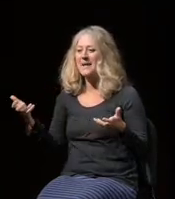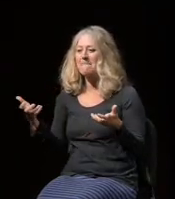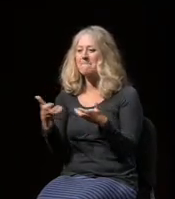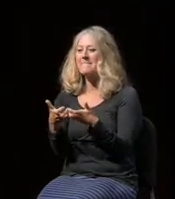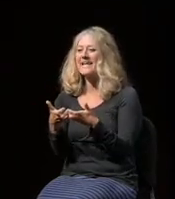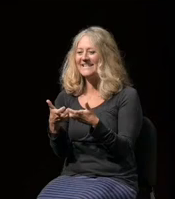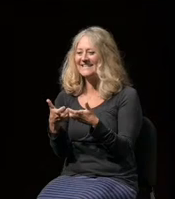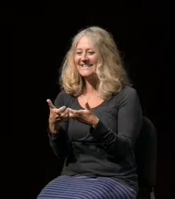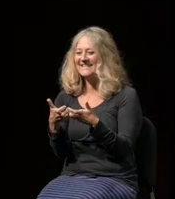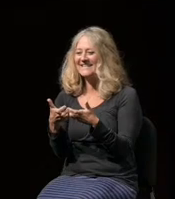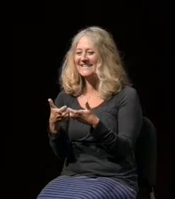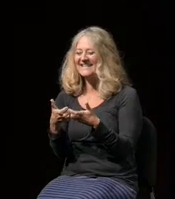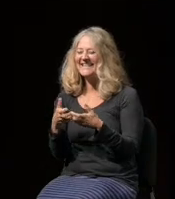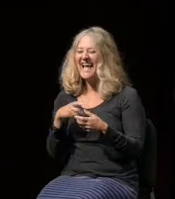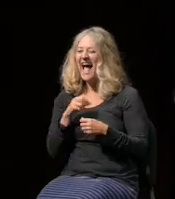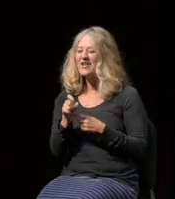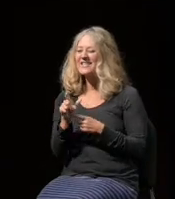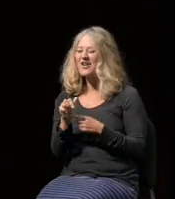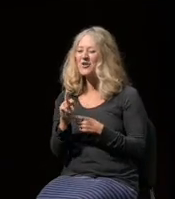I can send you the link.